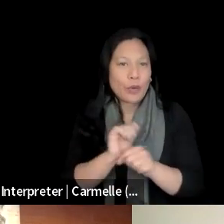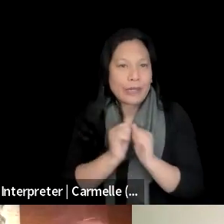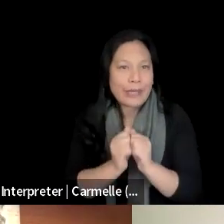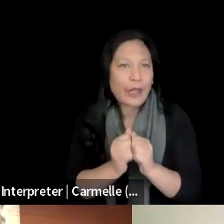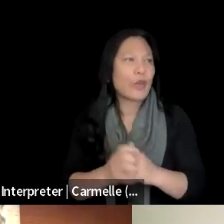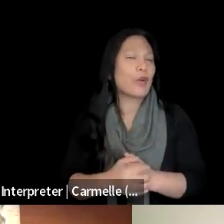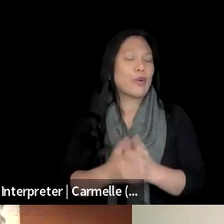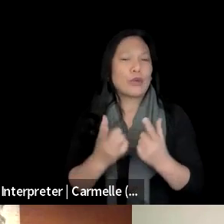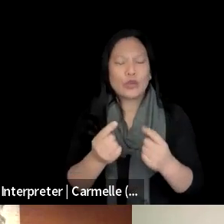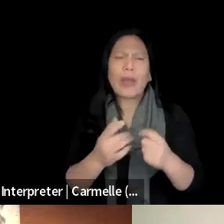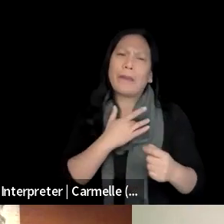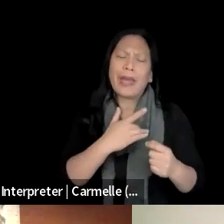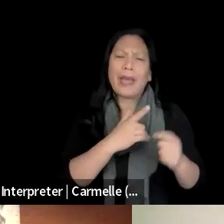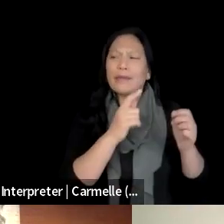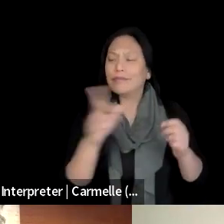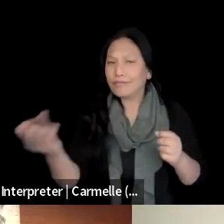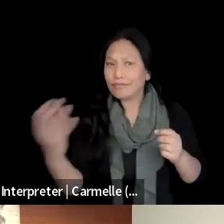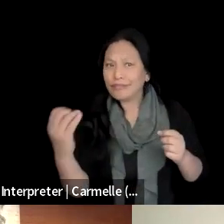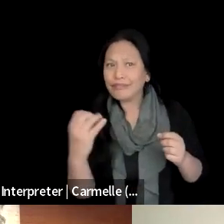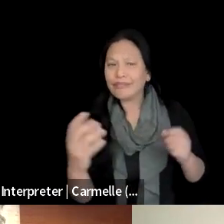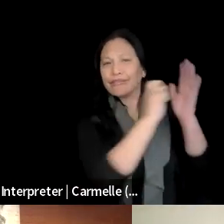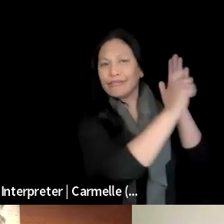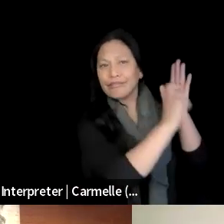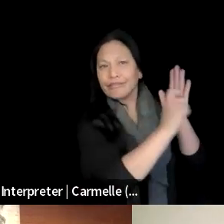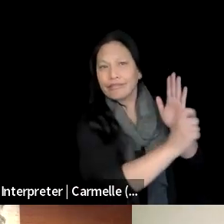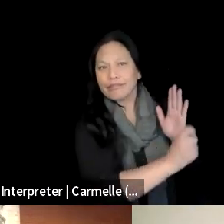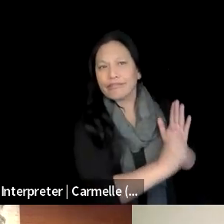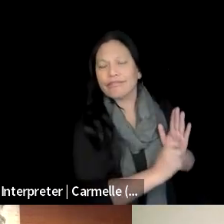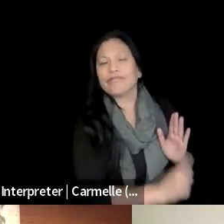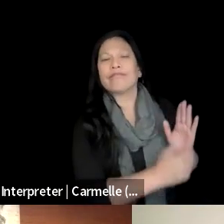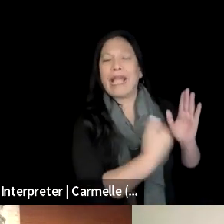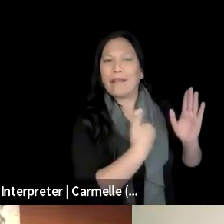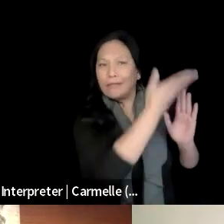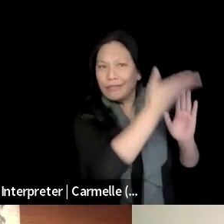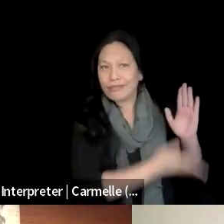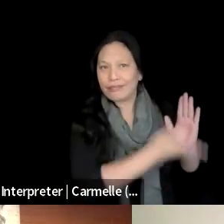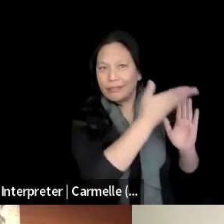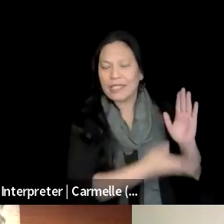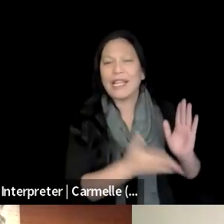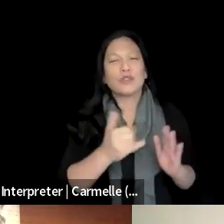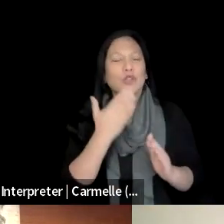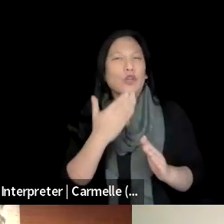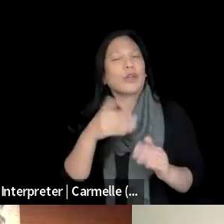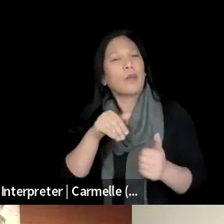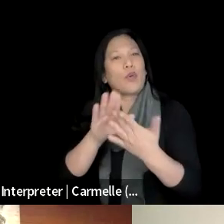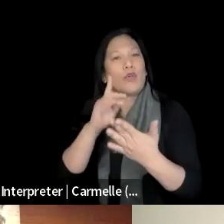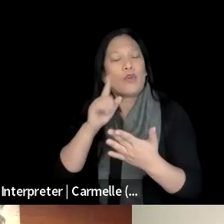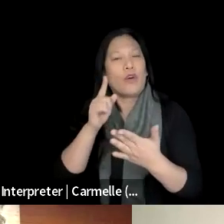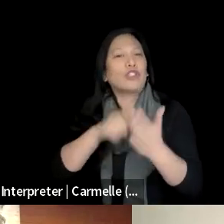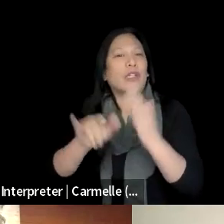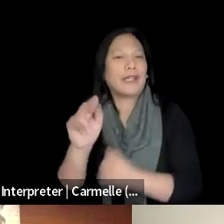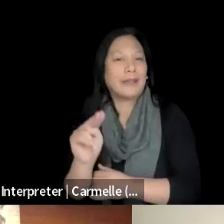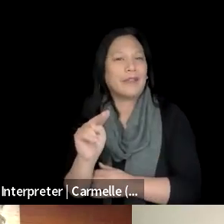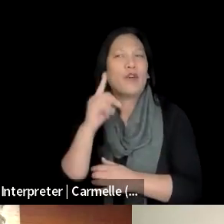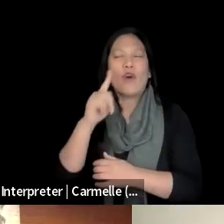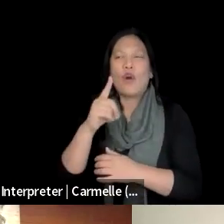on flip charts and it goes up on the wall, and it very much becomes, like Jenna was saying, a chance to sort of check in throughout the process